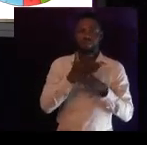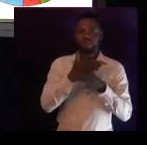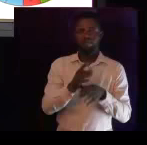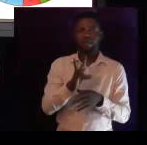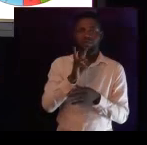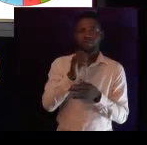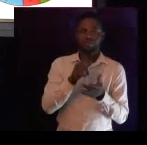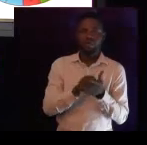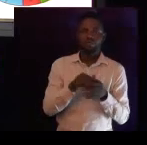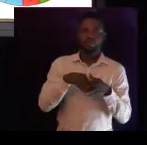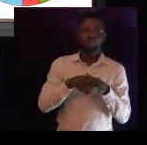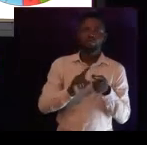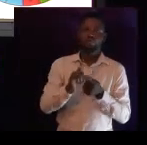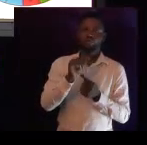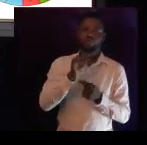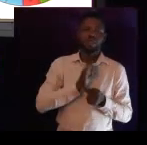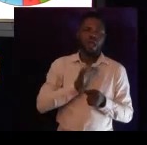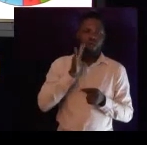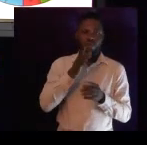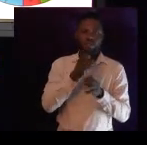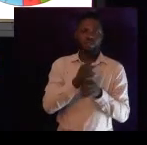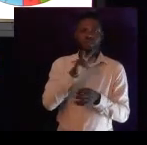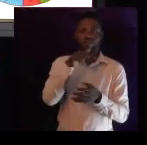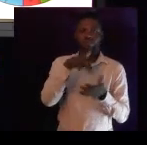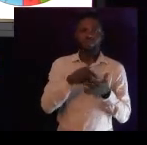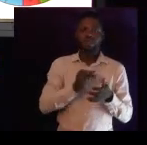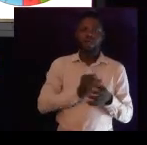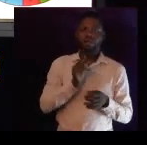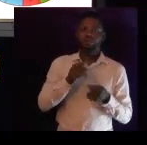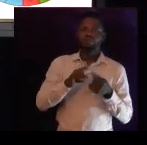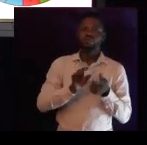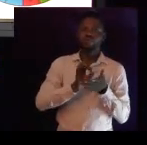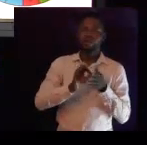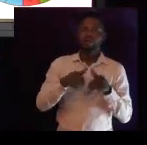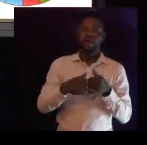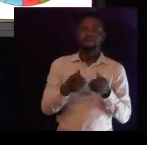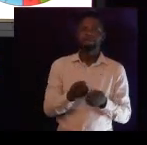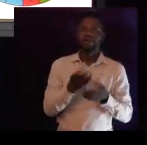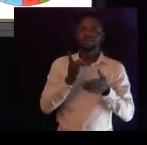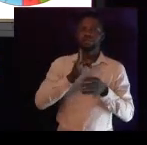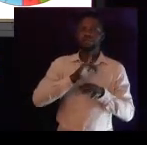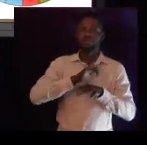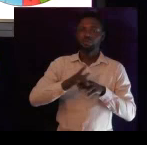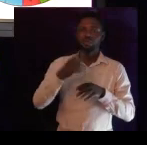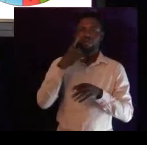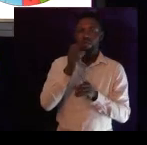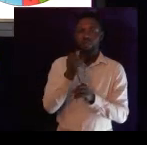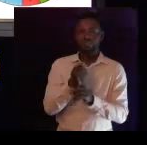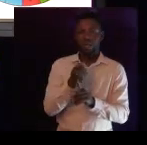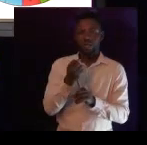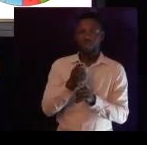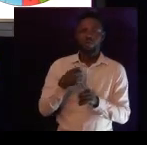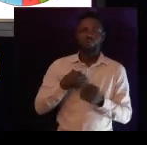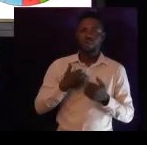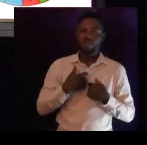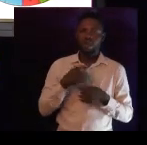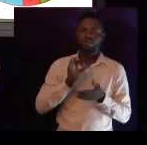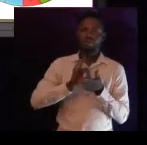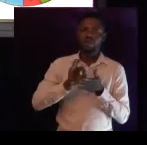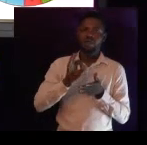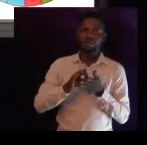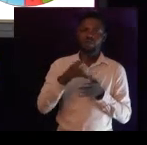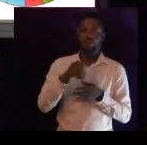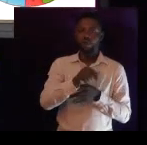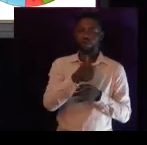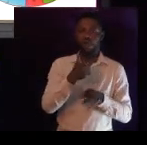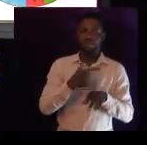60,000 into 20, I will get 3,000. Now I need to count how many spaces for salaries. We have counted the other time,